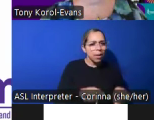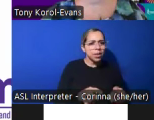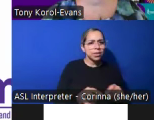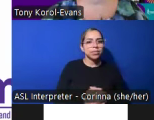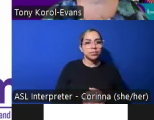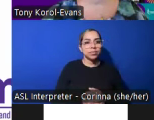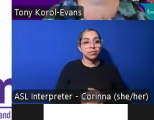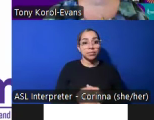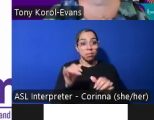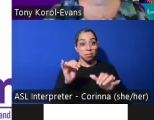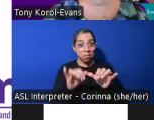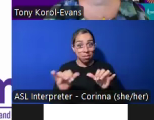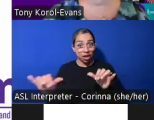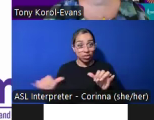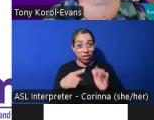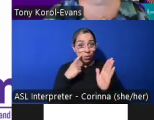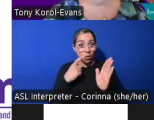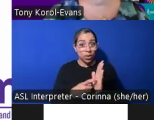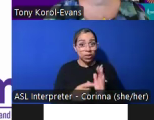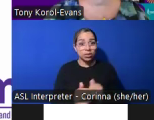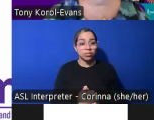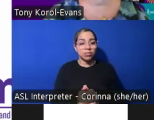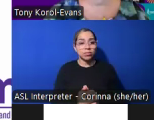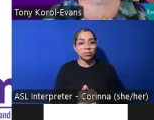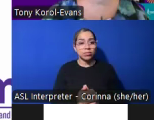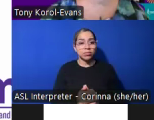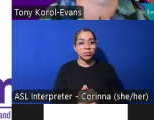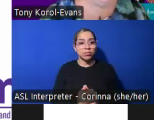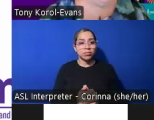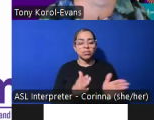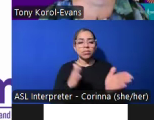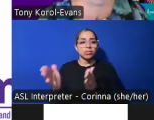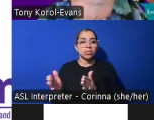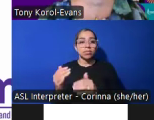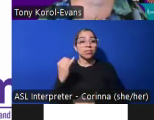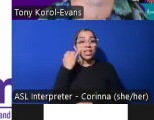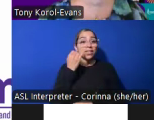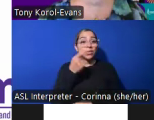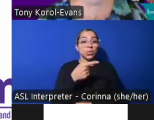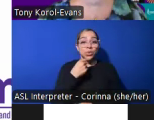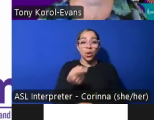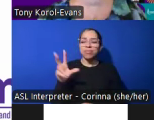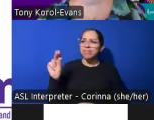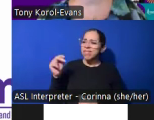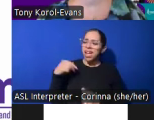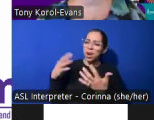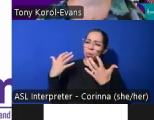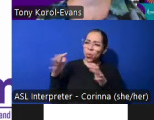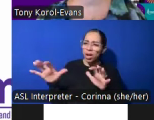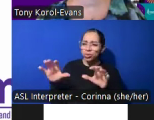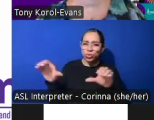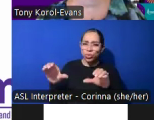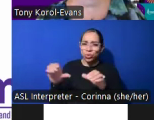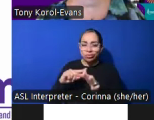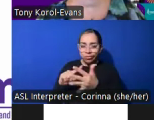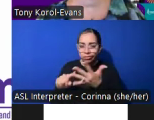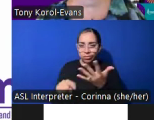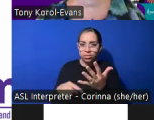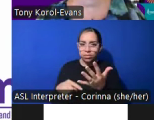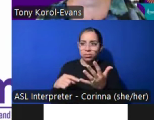Are there patterns that you notice? What would happen if you told them you did not want to do